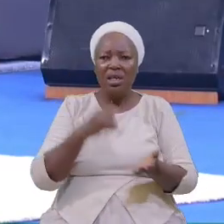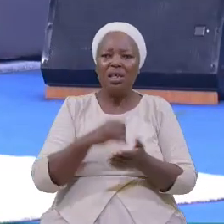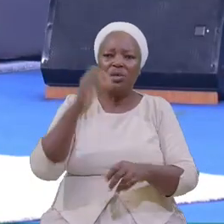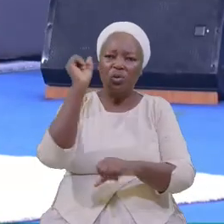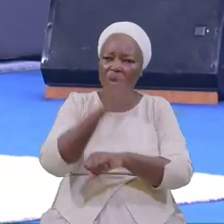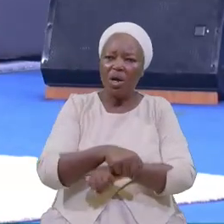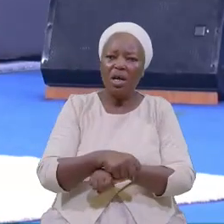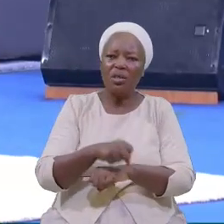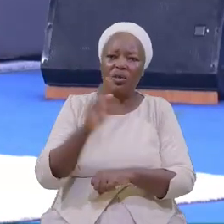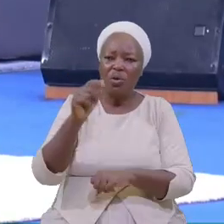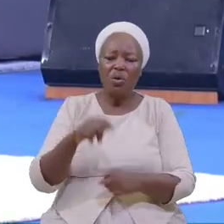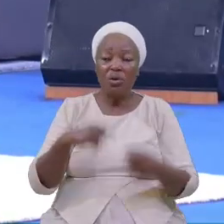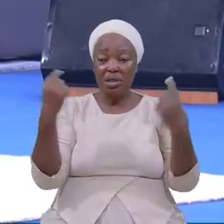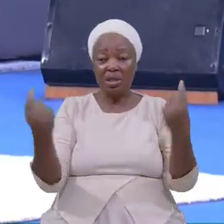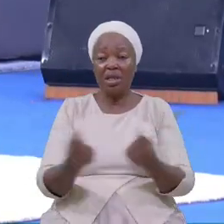Conquers your sinfulness.